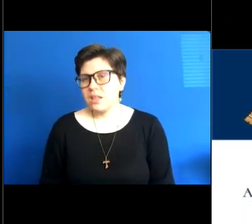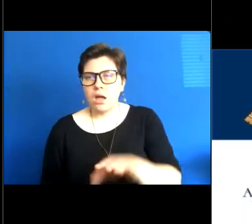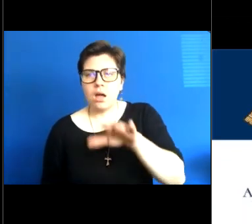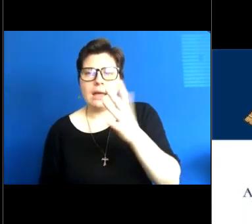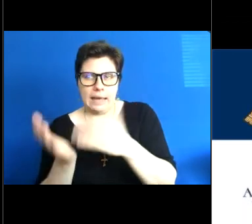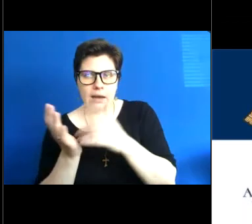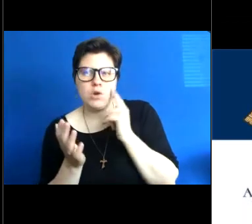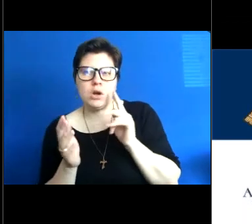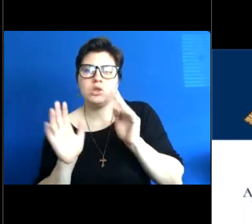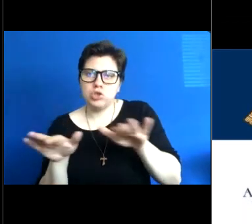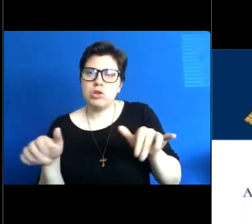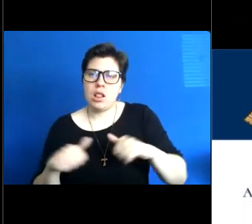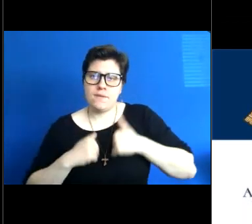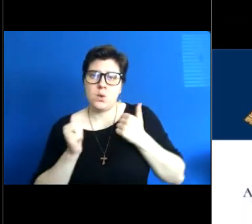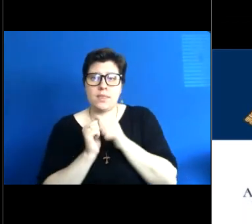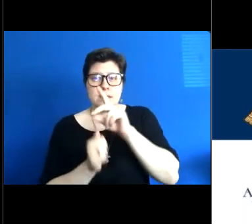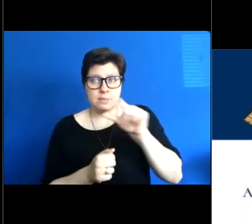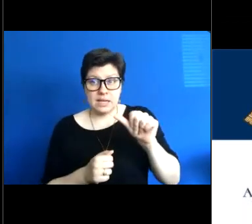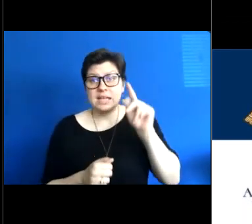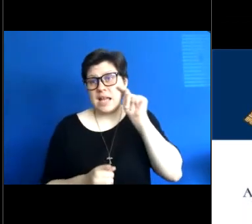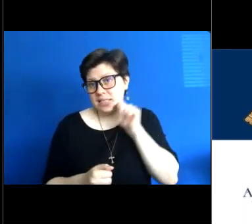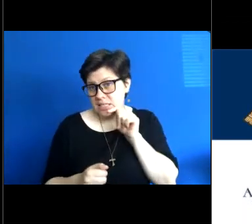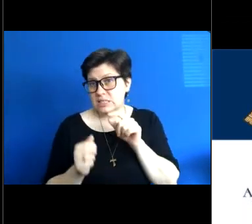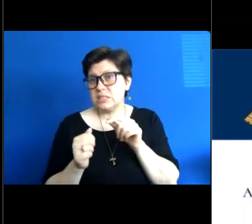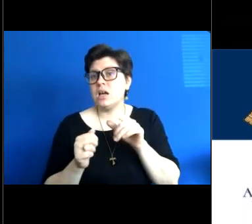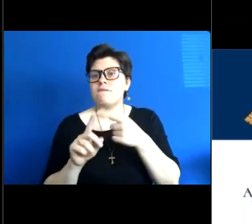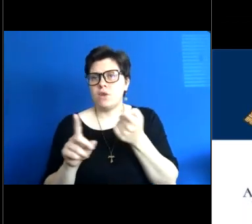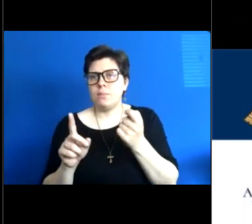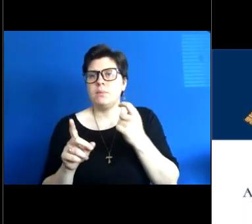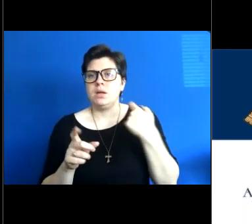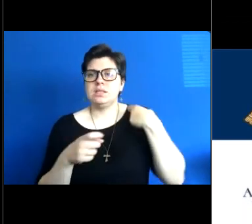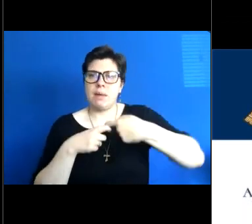children living with disabilities and teens from Spanish-speaking households.